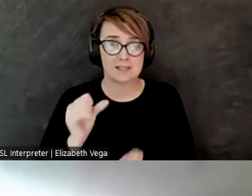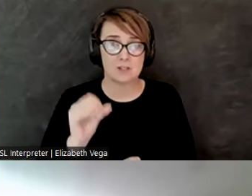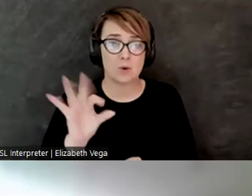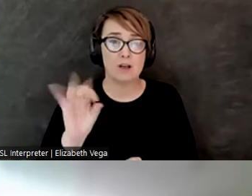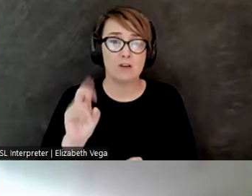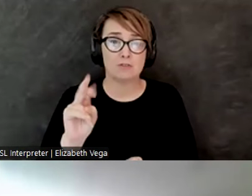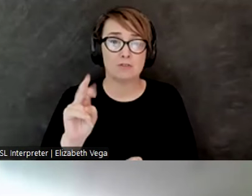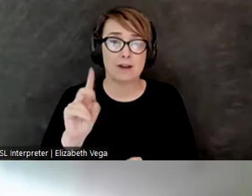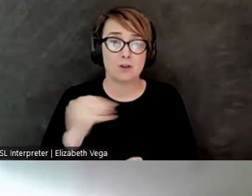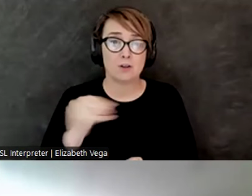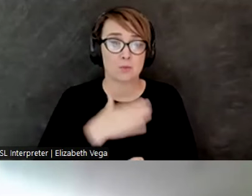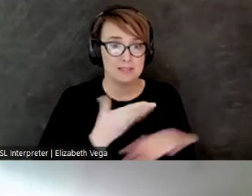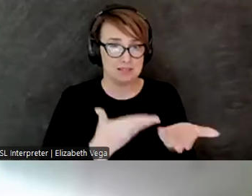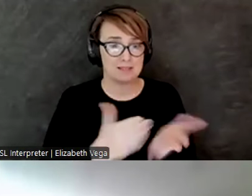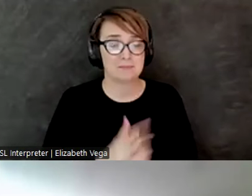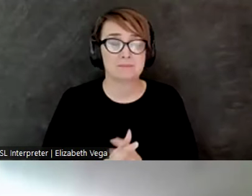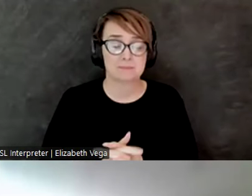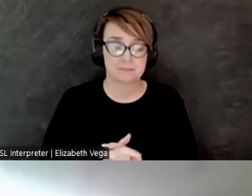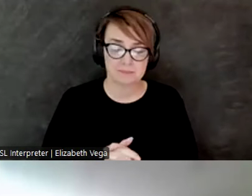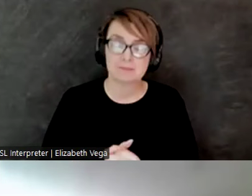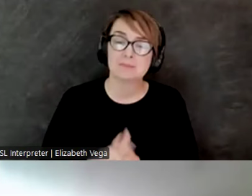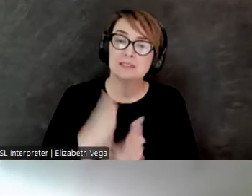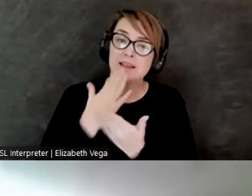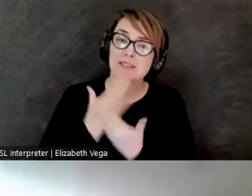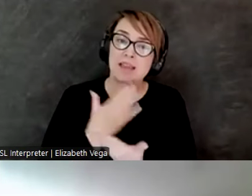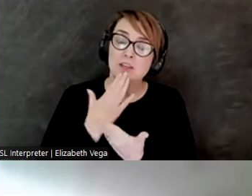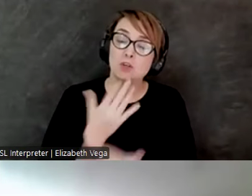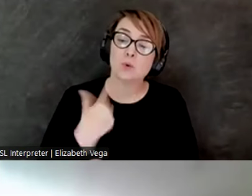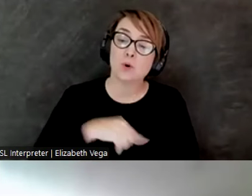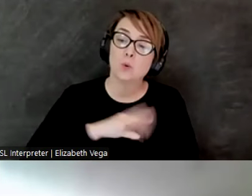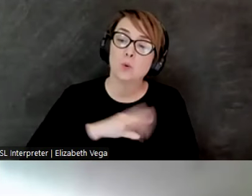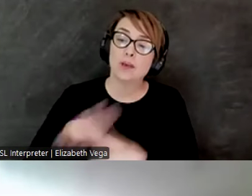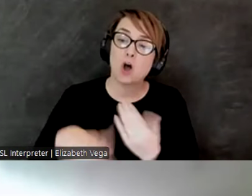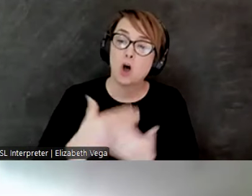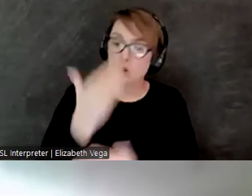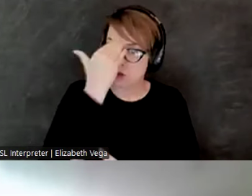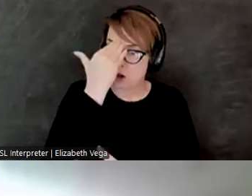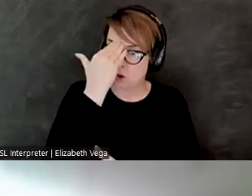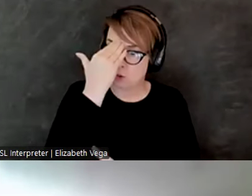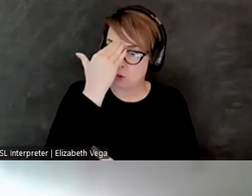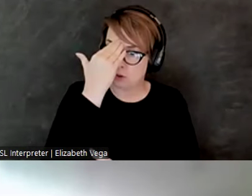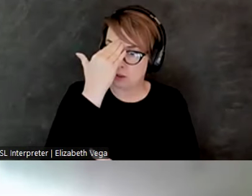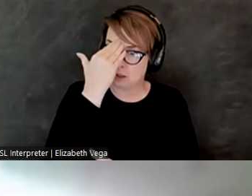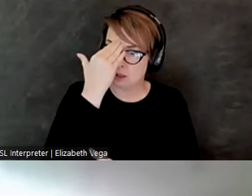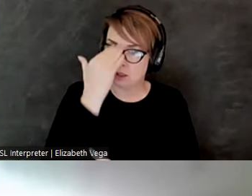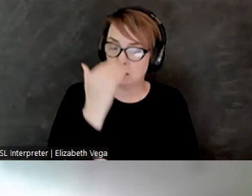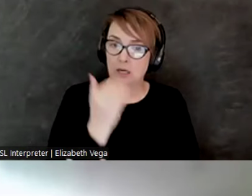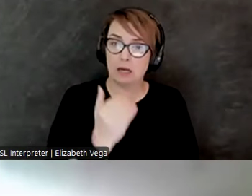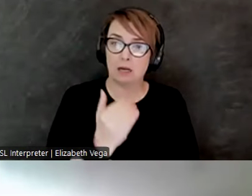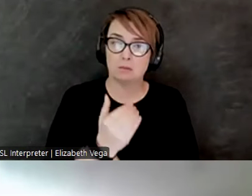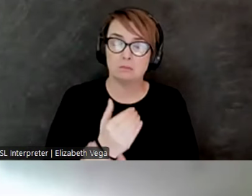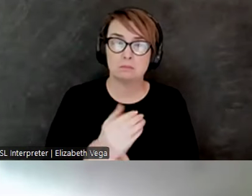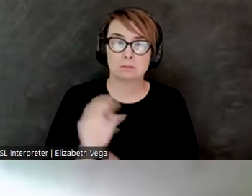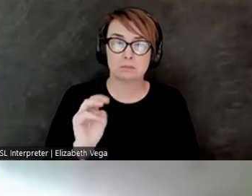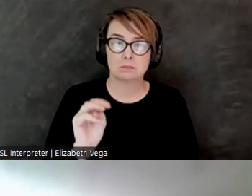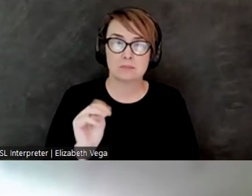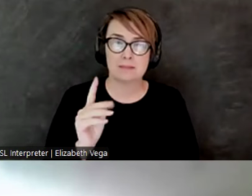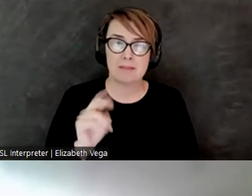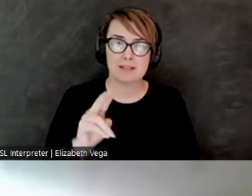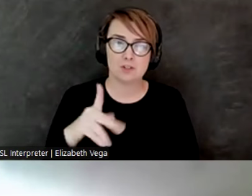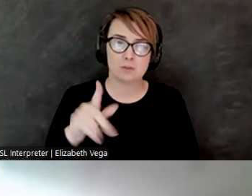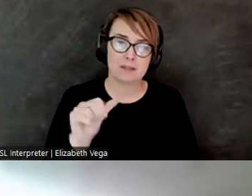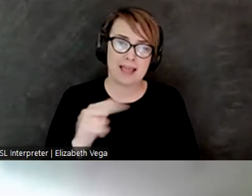Thank you. As we all know, the master plan has five subcommittees or work groups, as they call